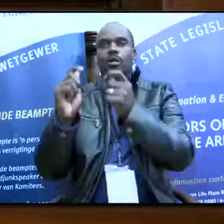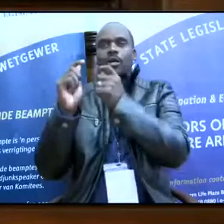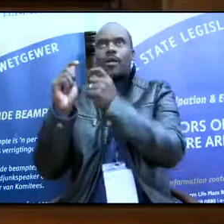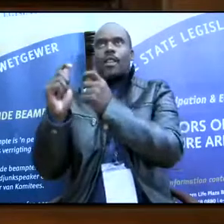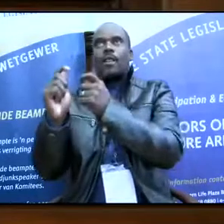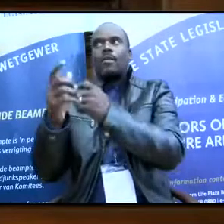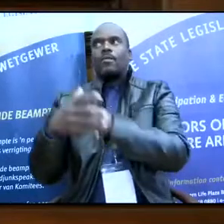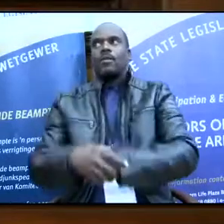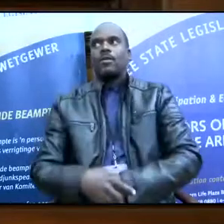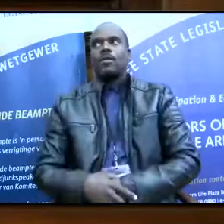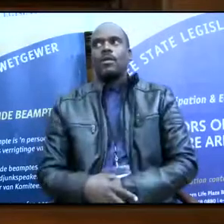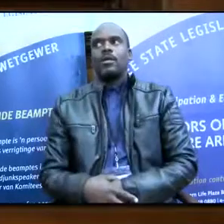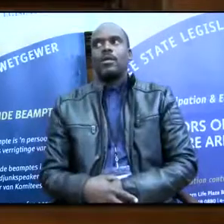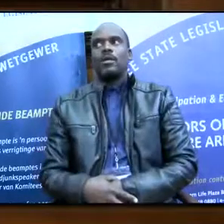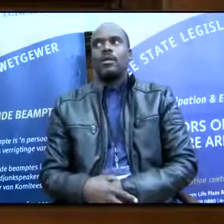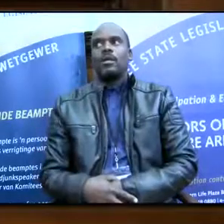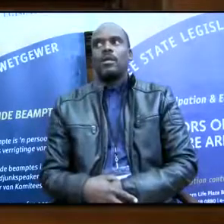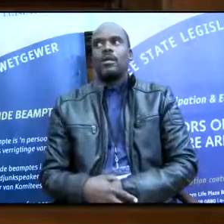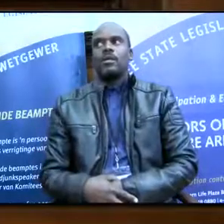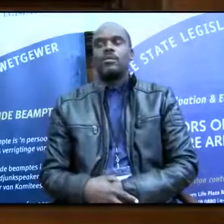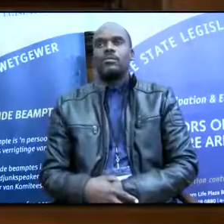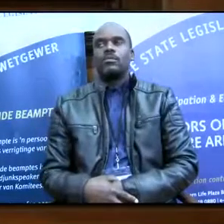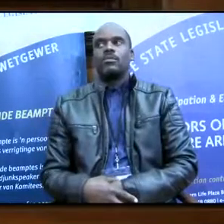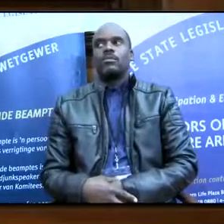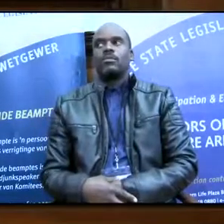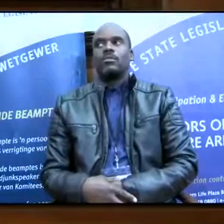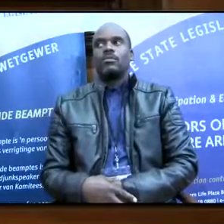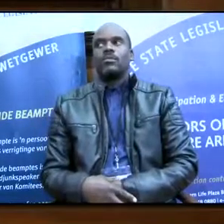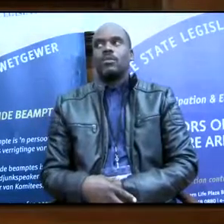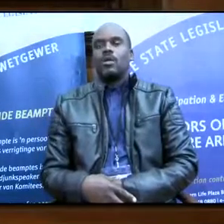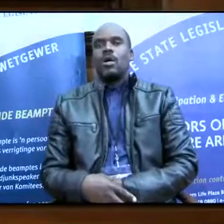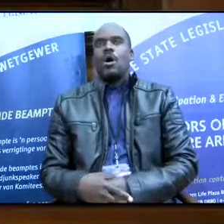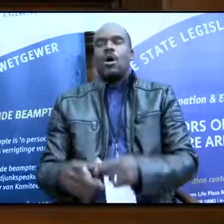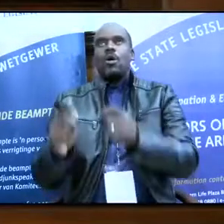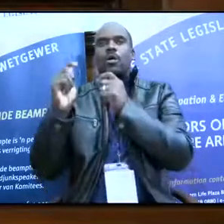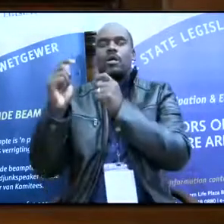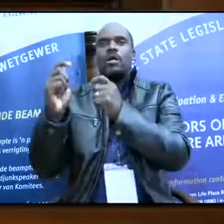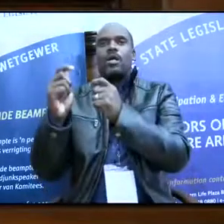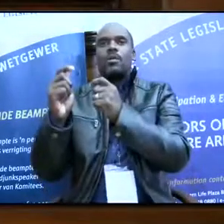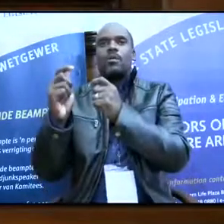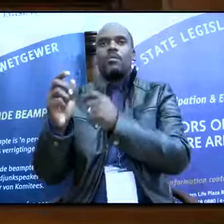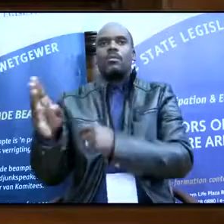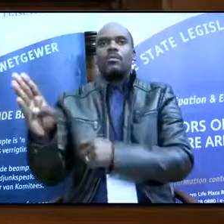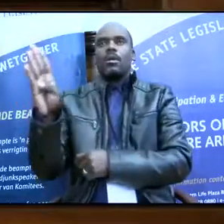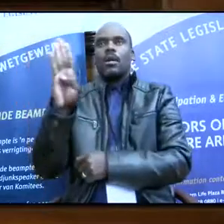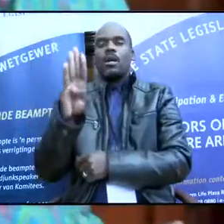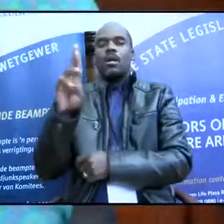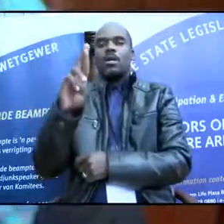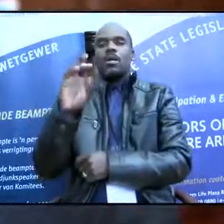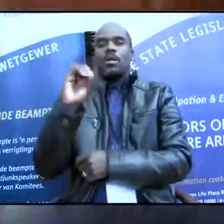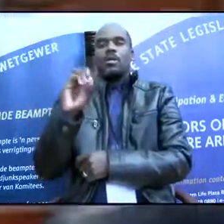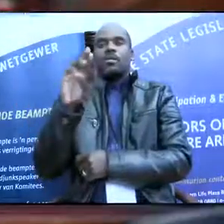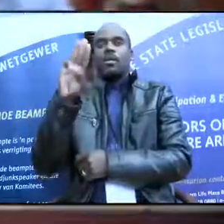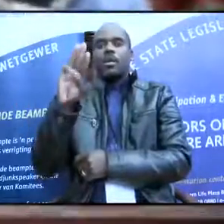finance honorable me brown mer brown the stage is yours